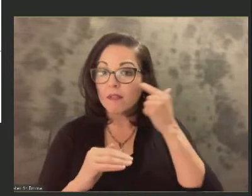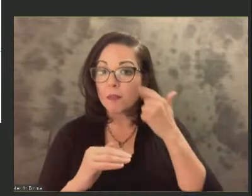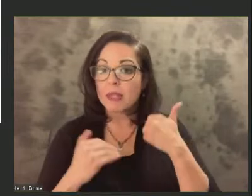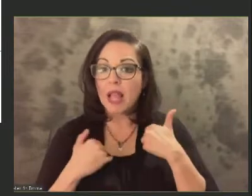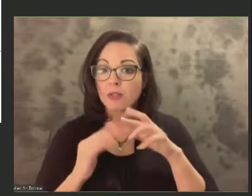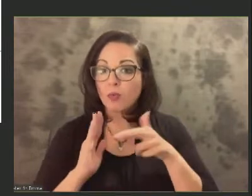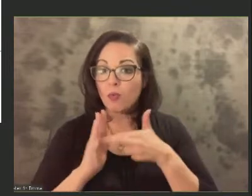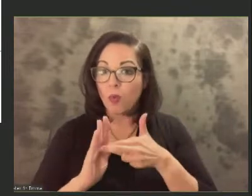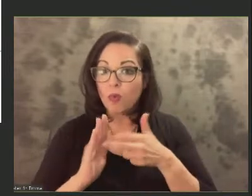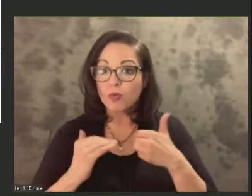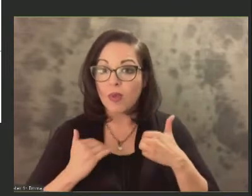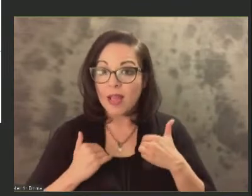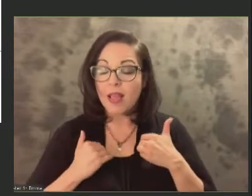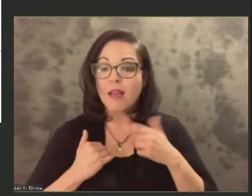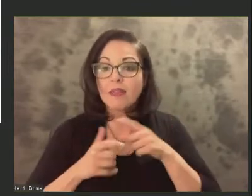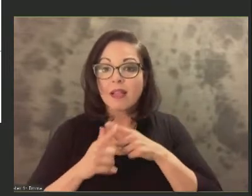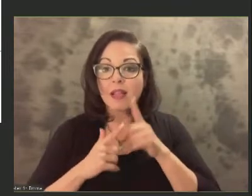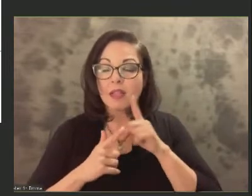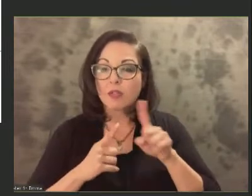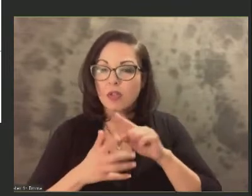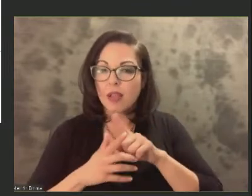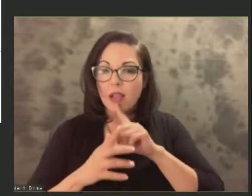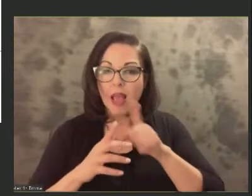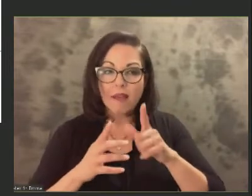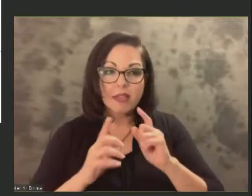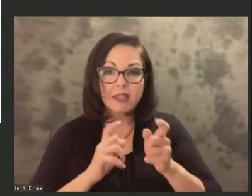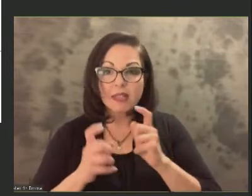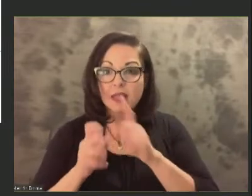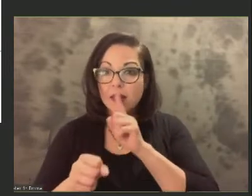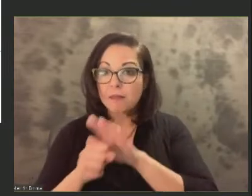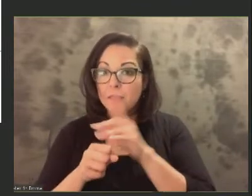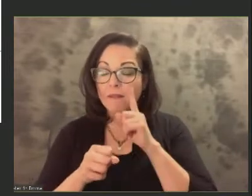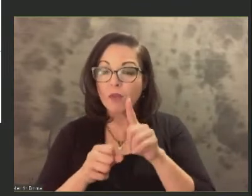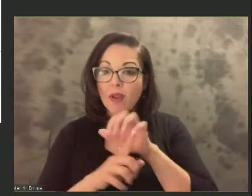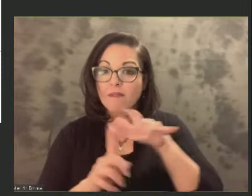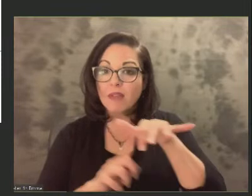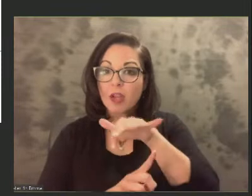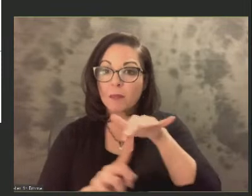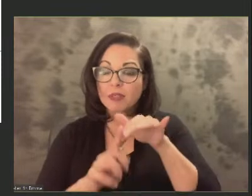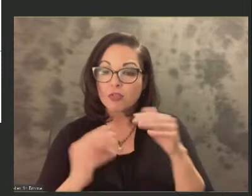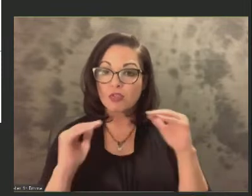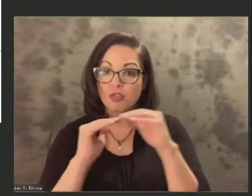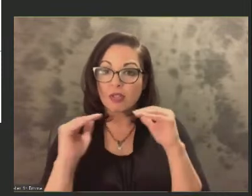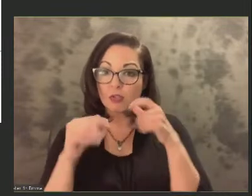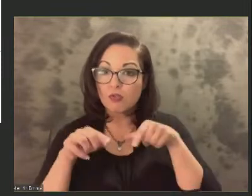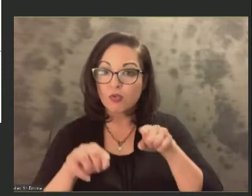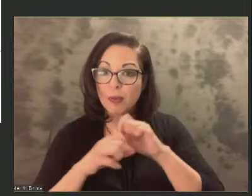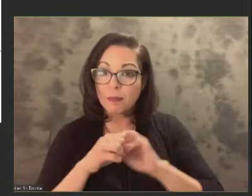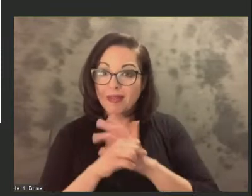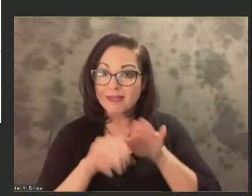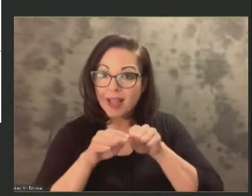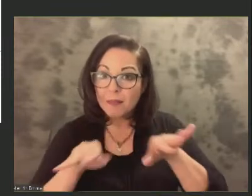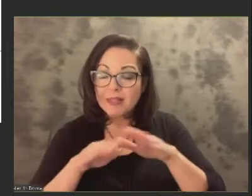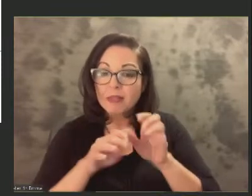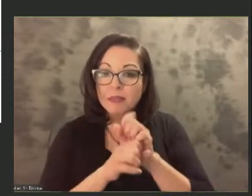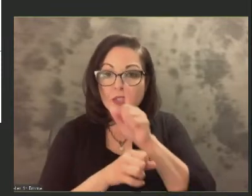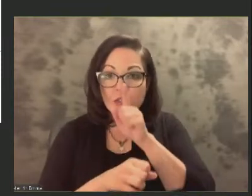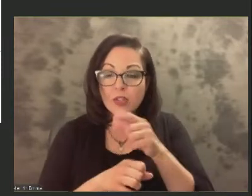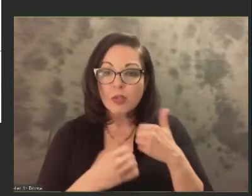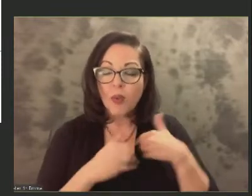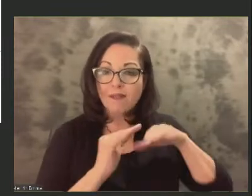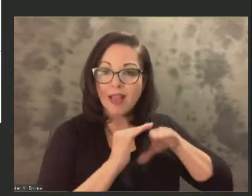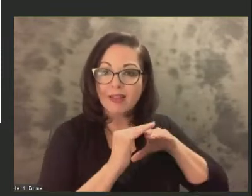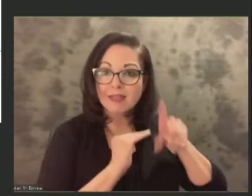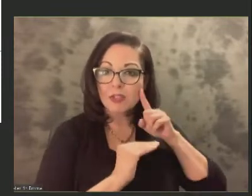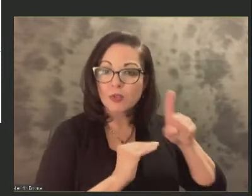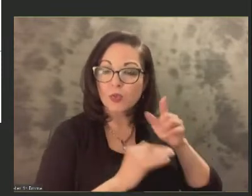to play in extending its commitment to environmental justice during pandemics, to ensure that there's access to